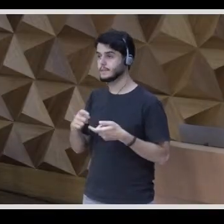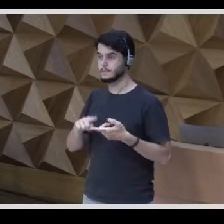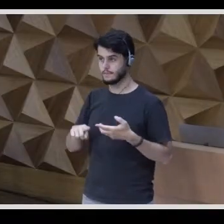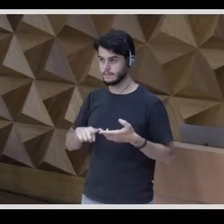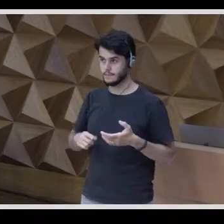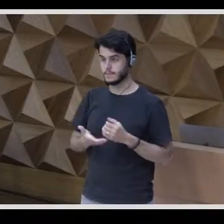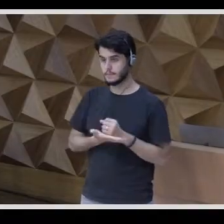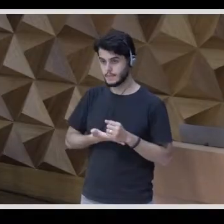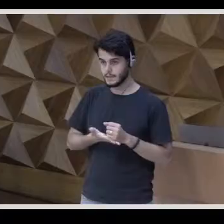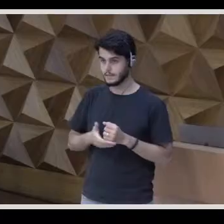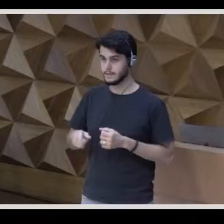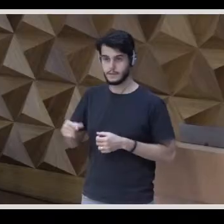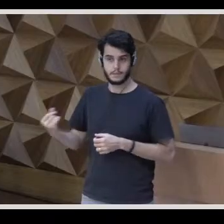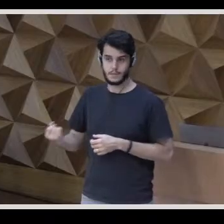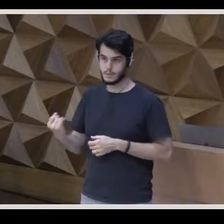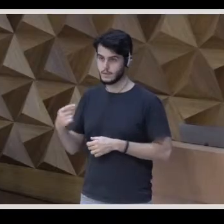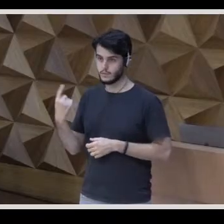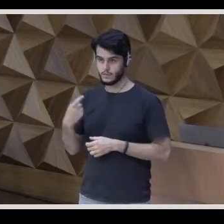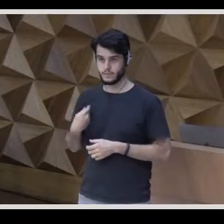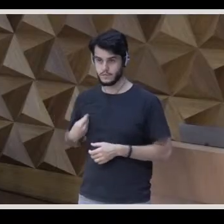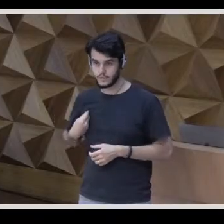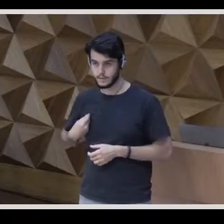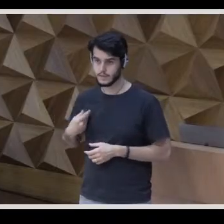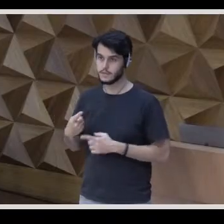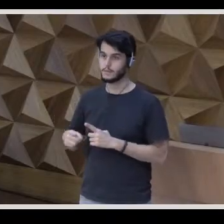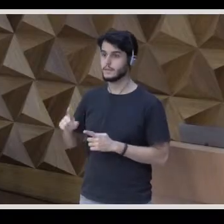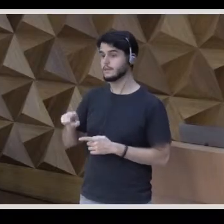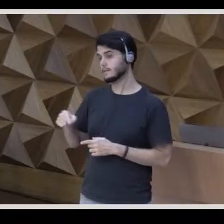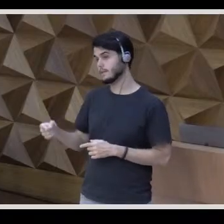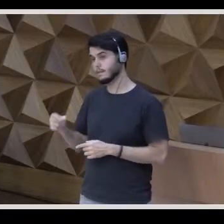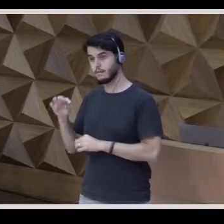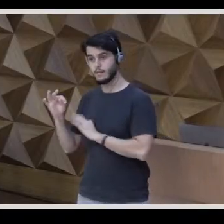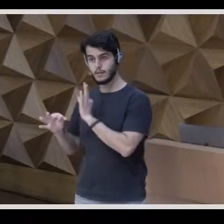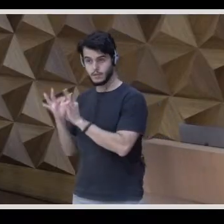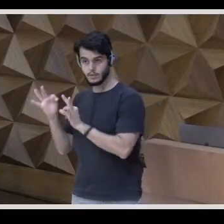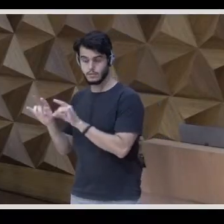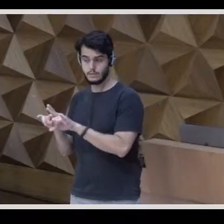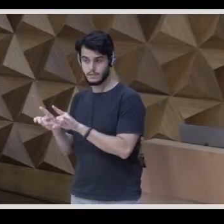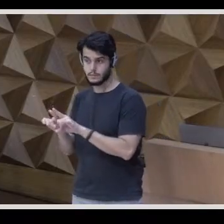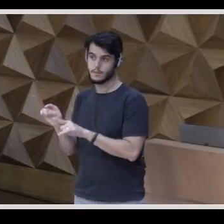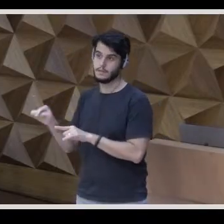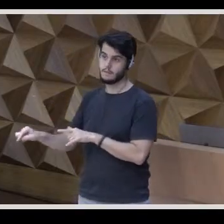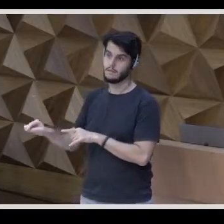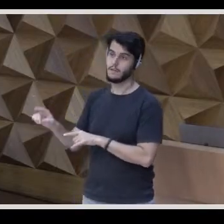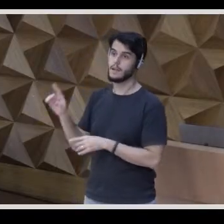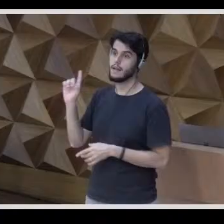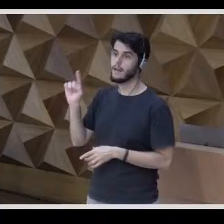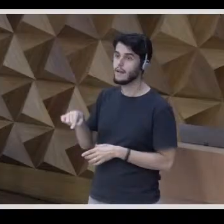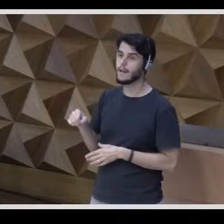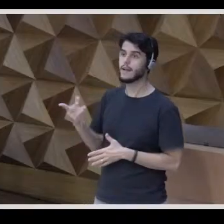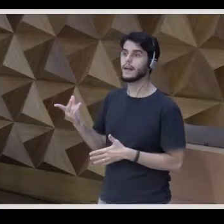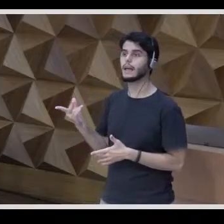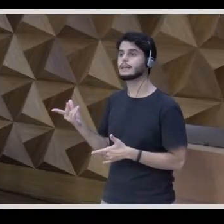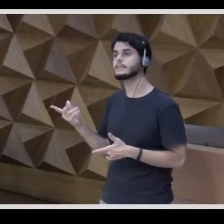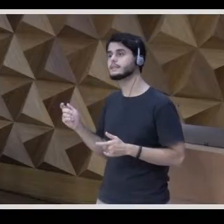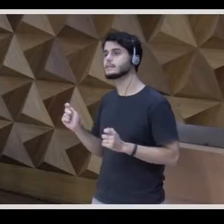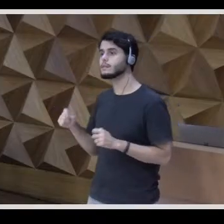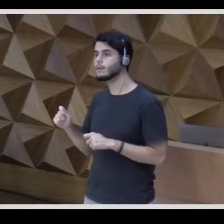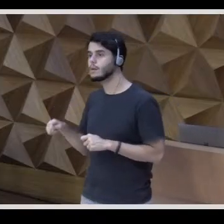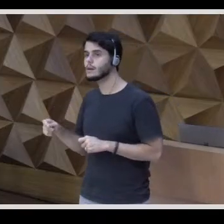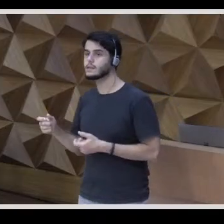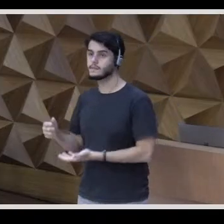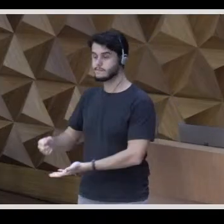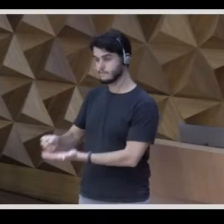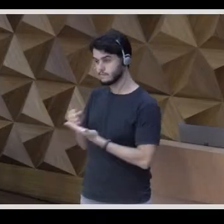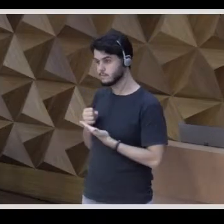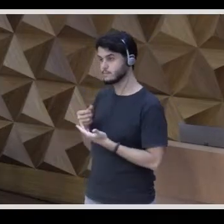survivals. And then technology also, in a sense, it can feed some of those, but it often goes into also